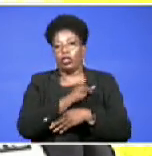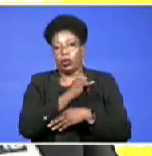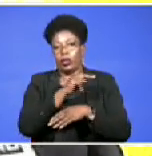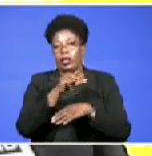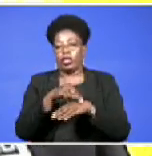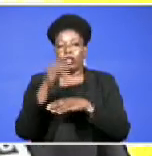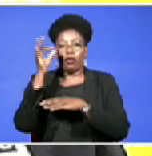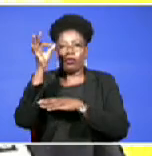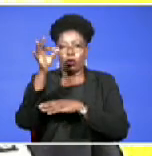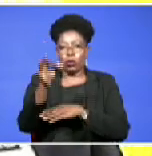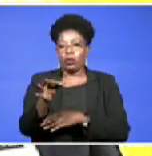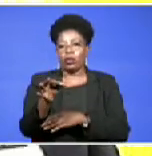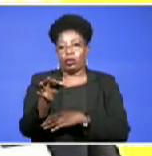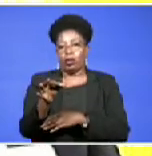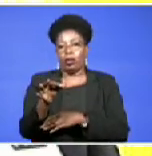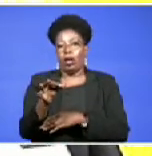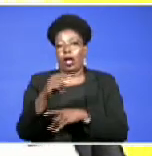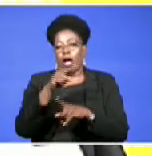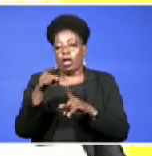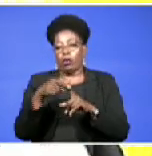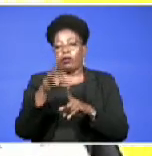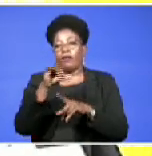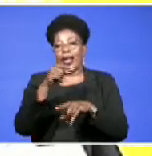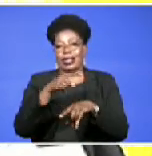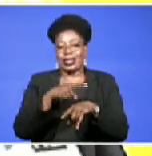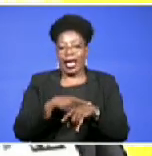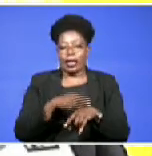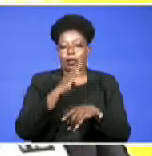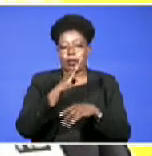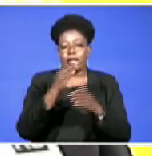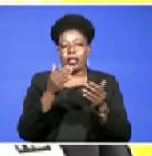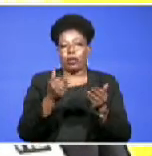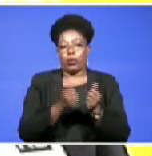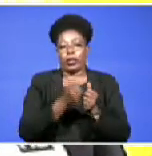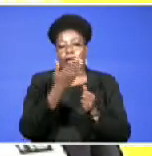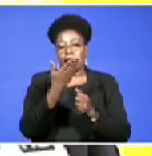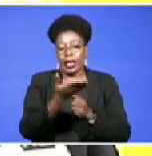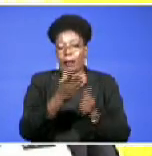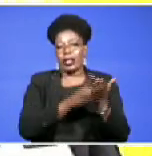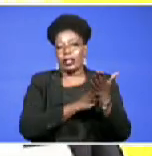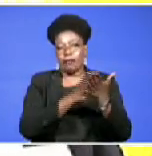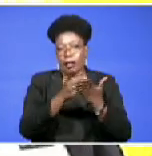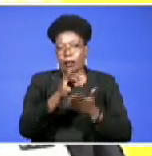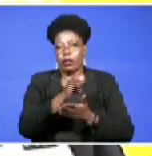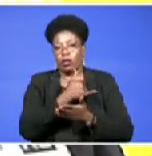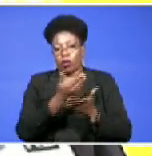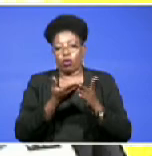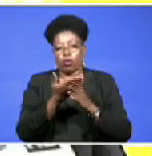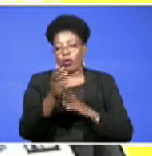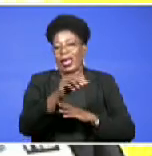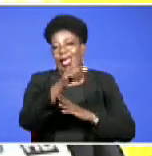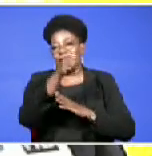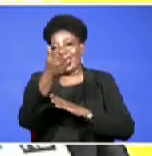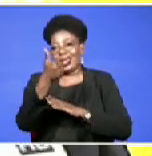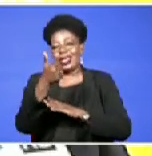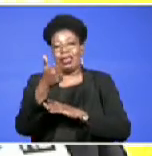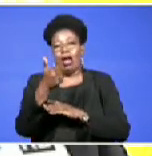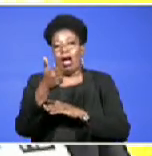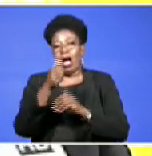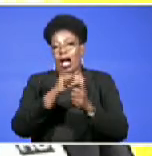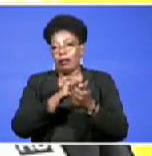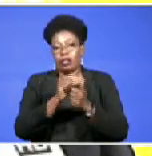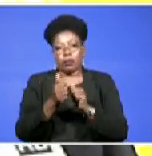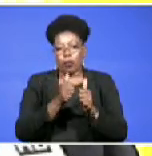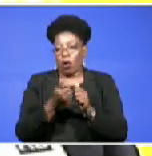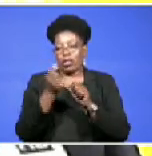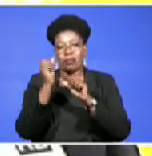are the future of the nation. And when we find time to spend time and develop our youths, whether it's through any other sport other than basketball, baseball,